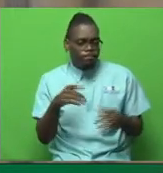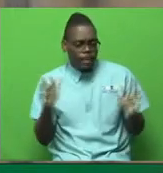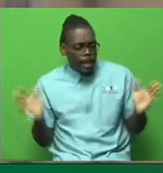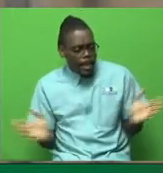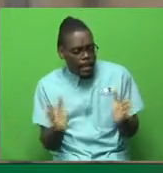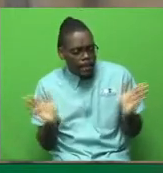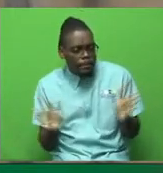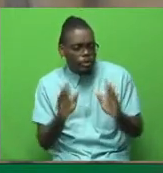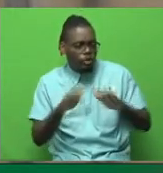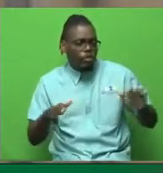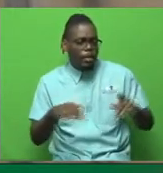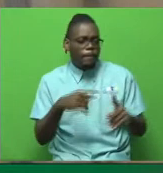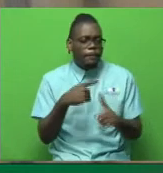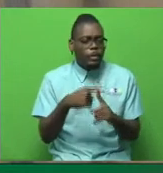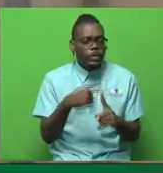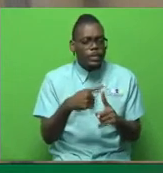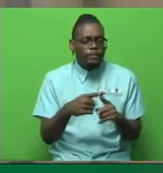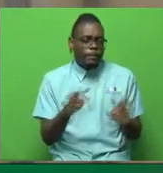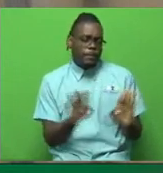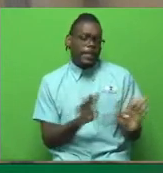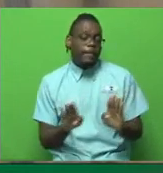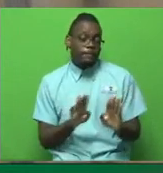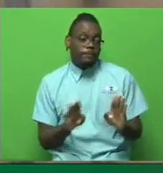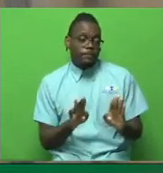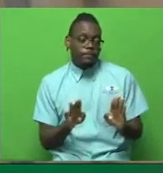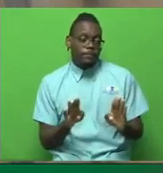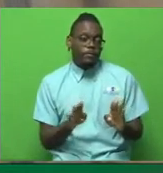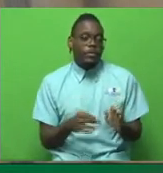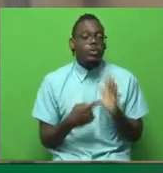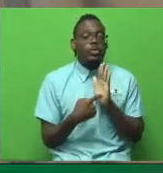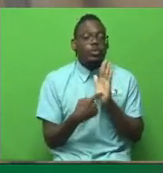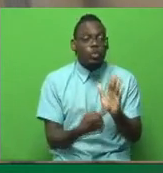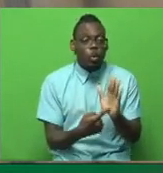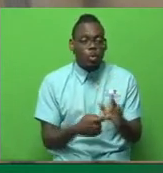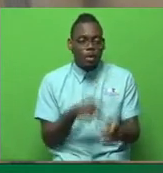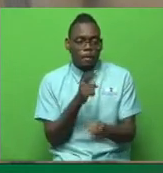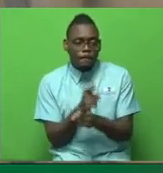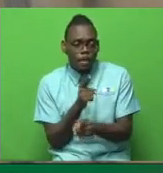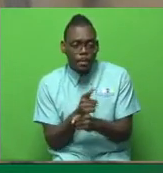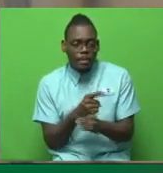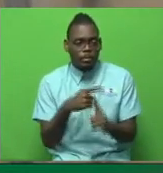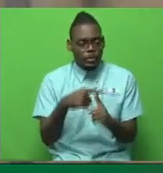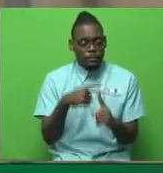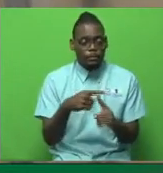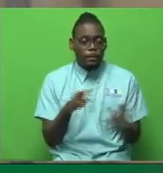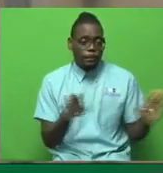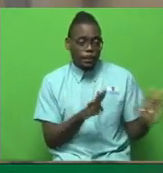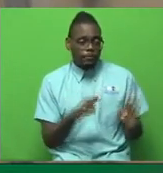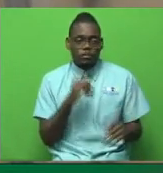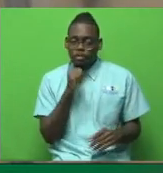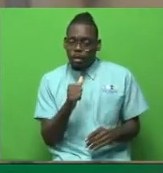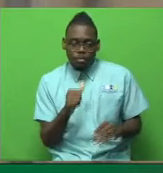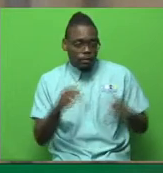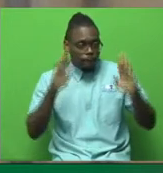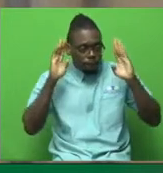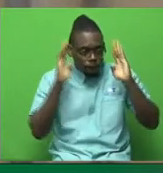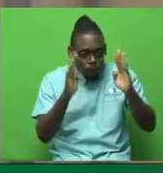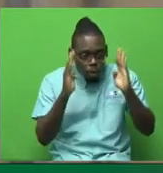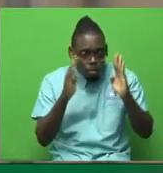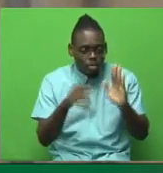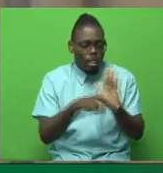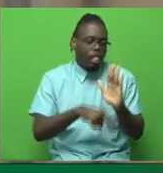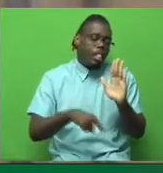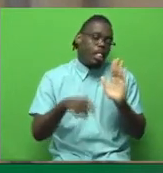and showing them reinforcing positive behavior not just dealing with the negatives speaker